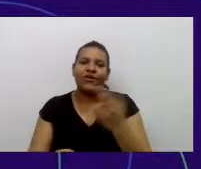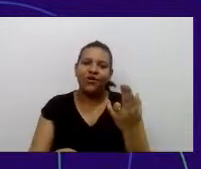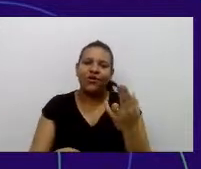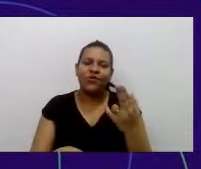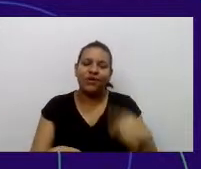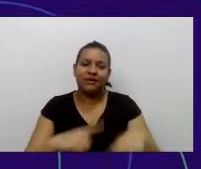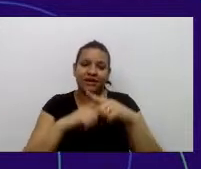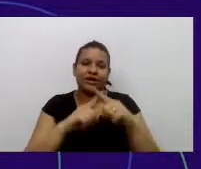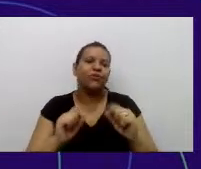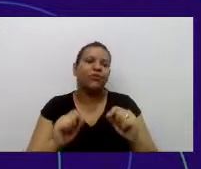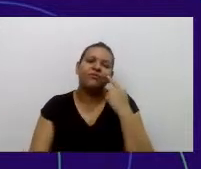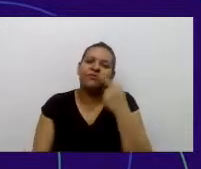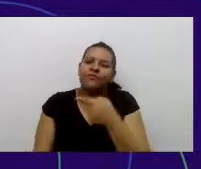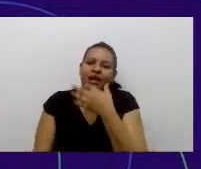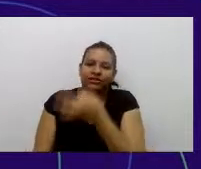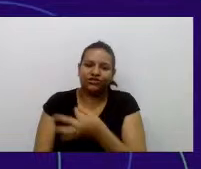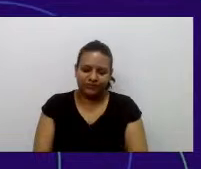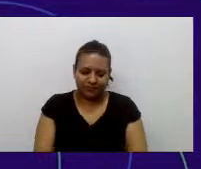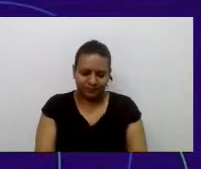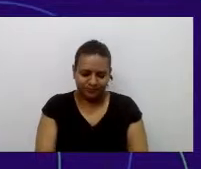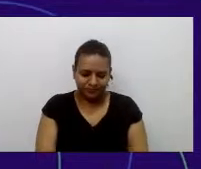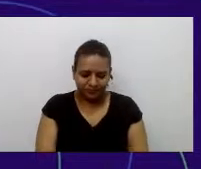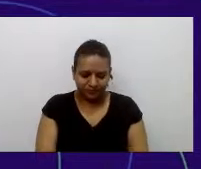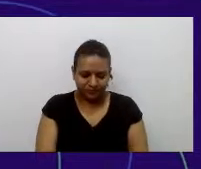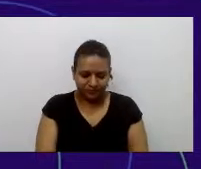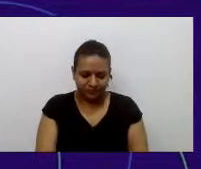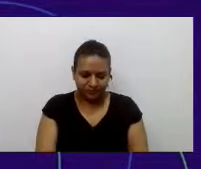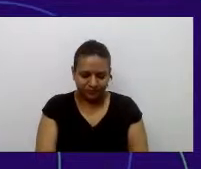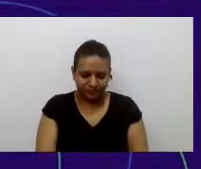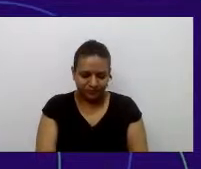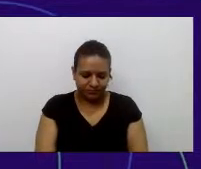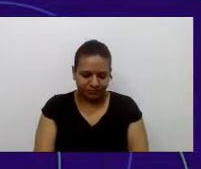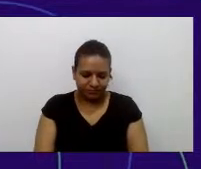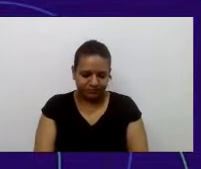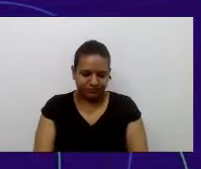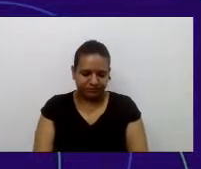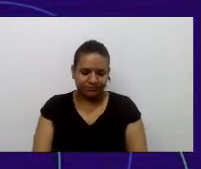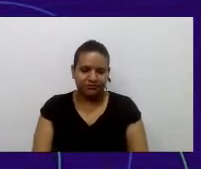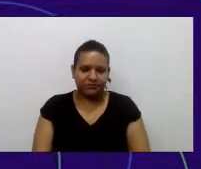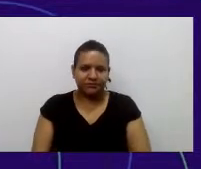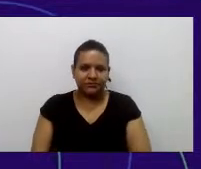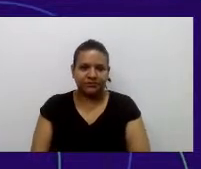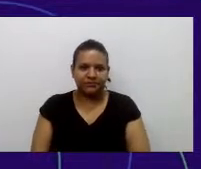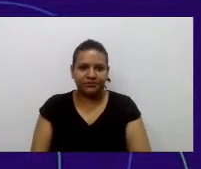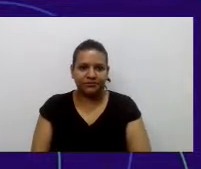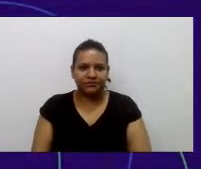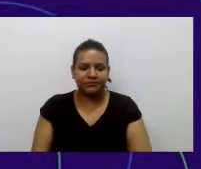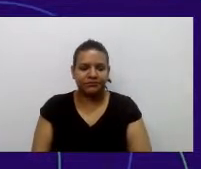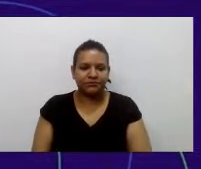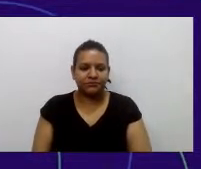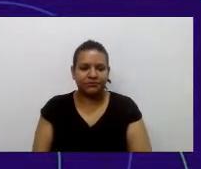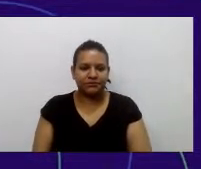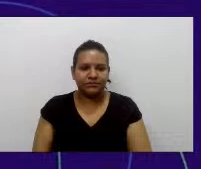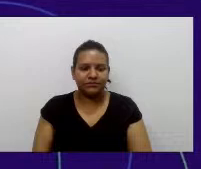Well, this is a huge ethical issue in academia today, because